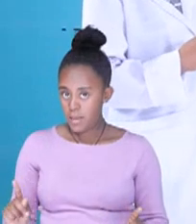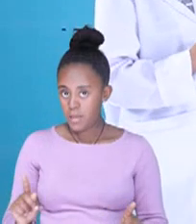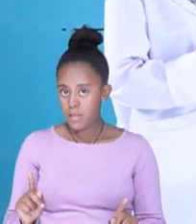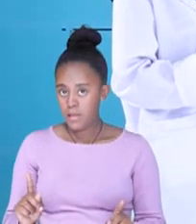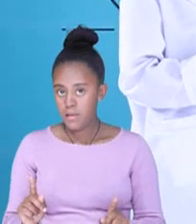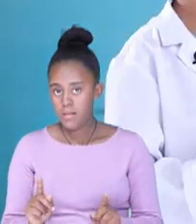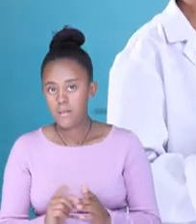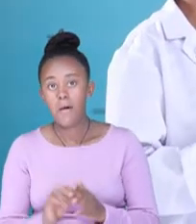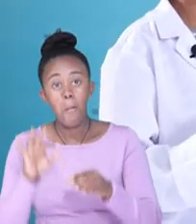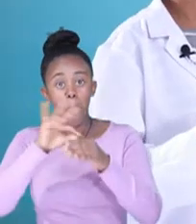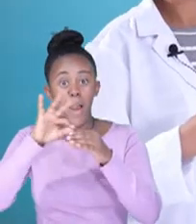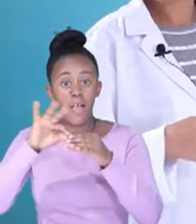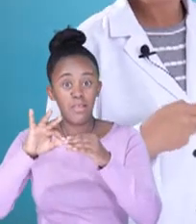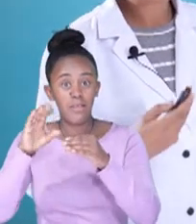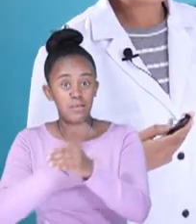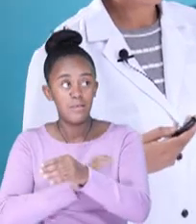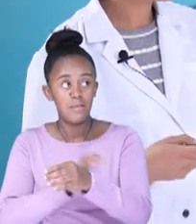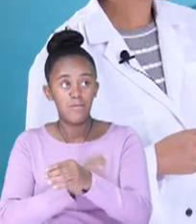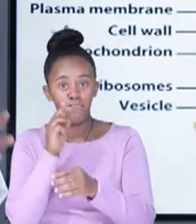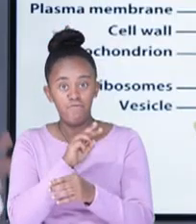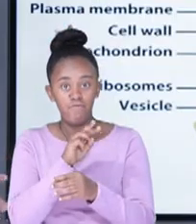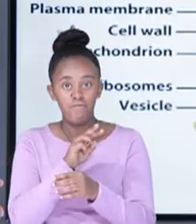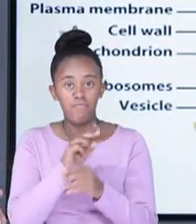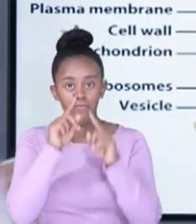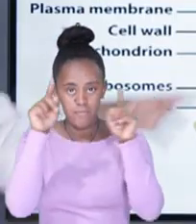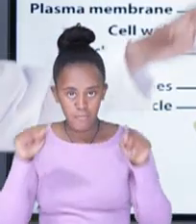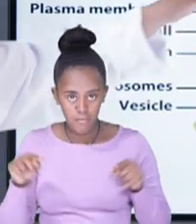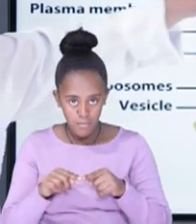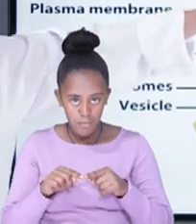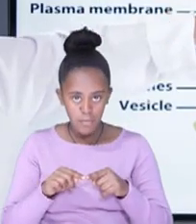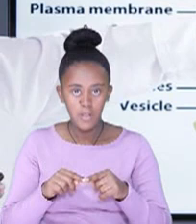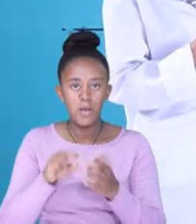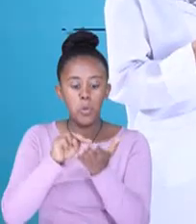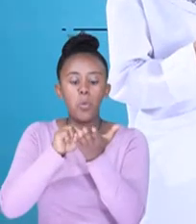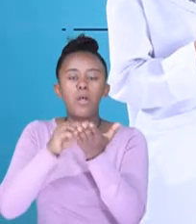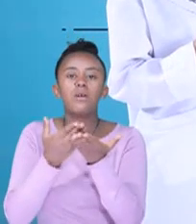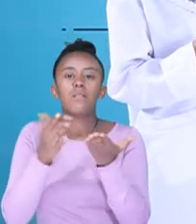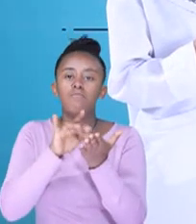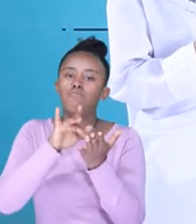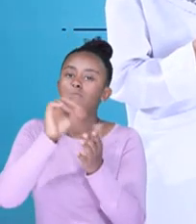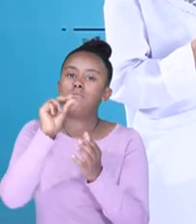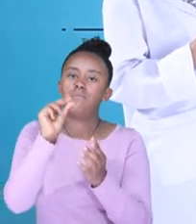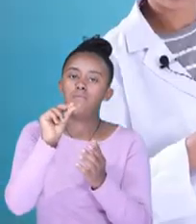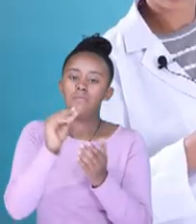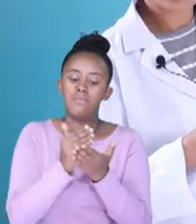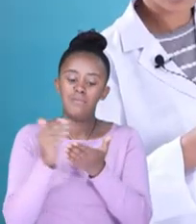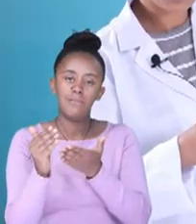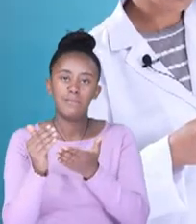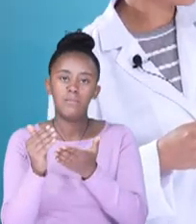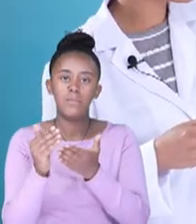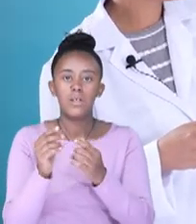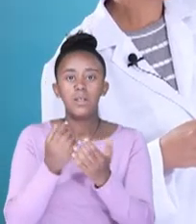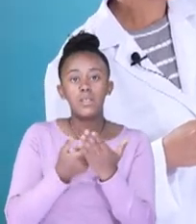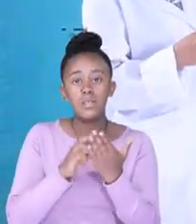we come to plant cells, what makes difference? In plant cell, the nucleus is found near to the side. This